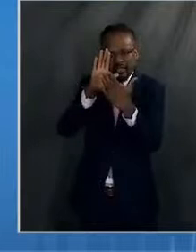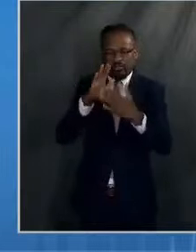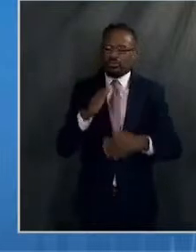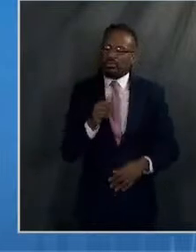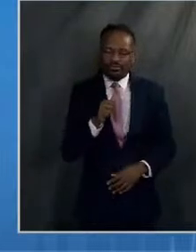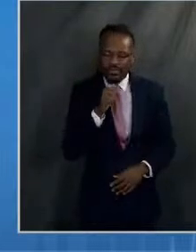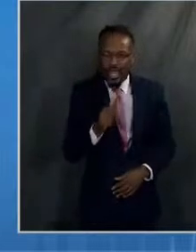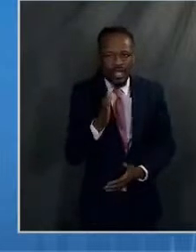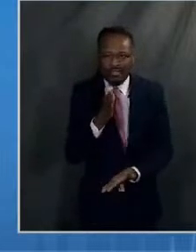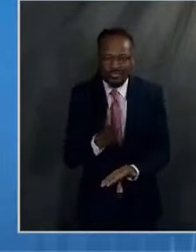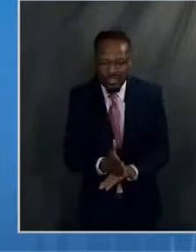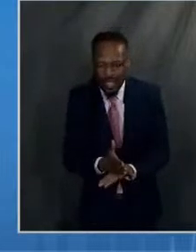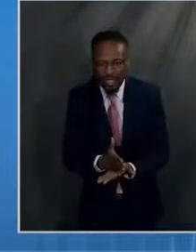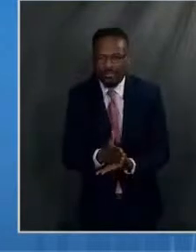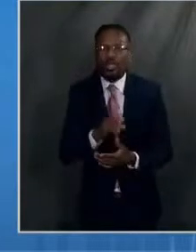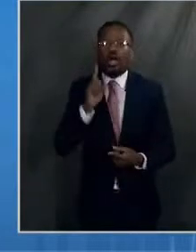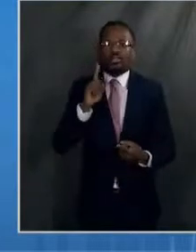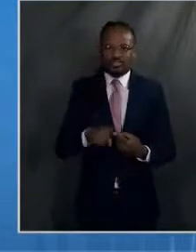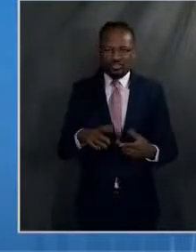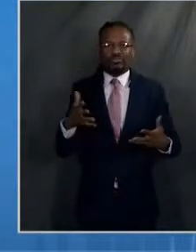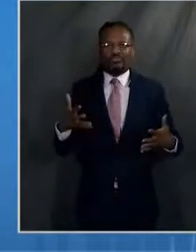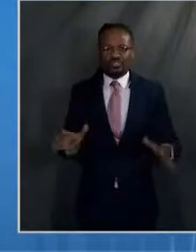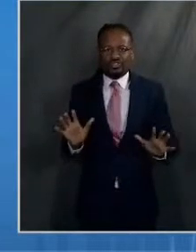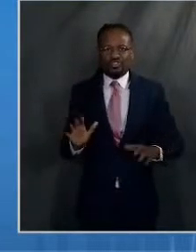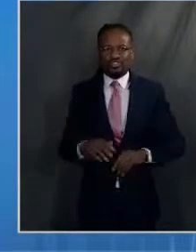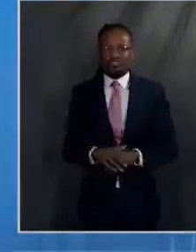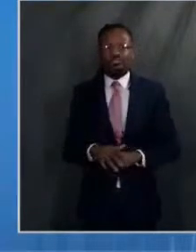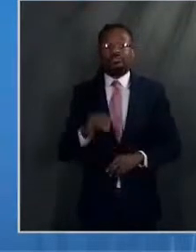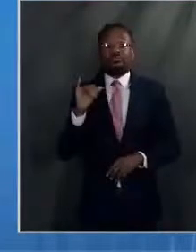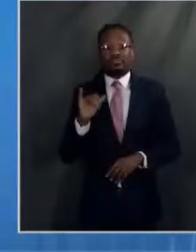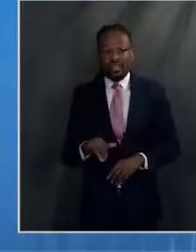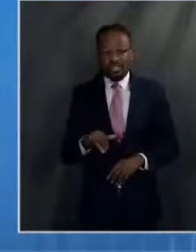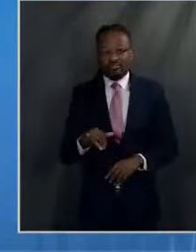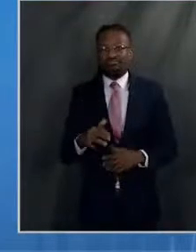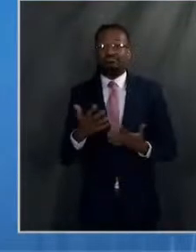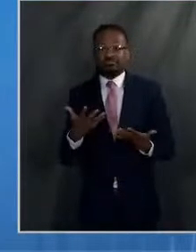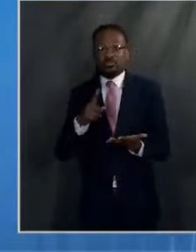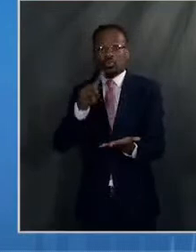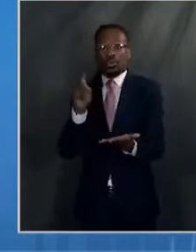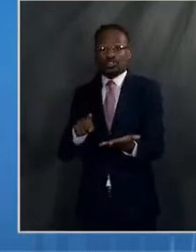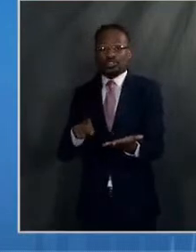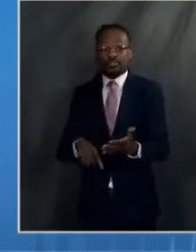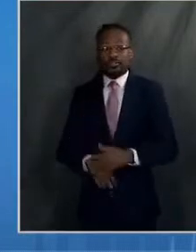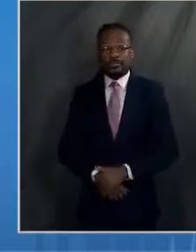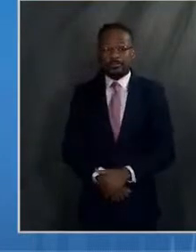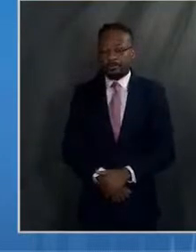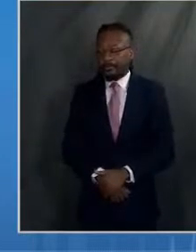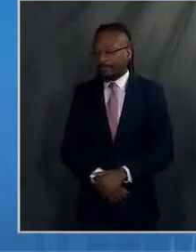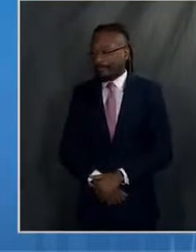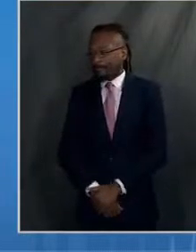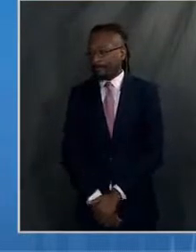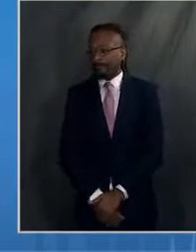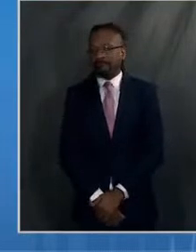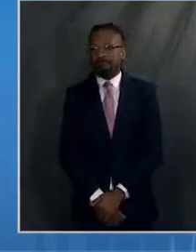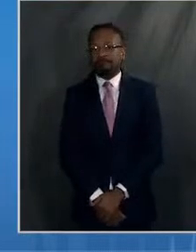that, let's take a few questions. Hey there, for our first question, we'll go to Weijia Jiang at